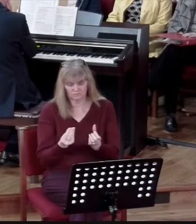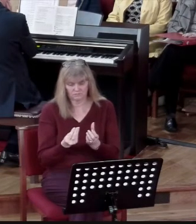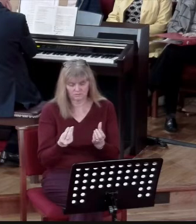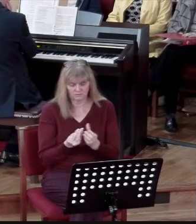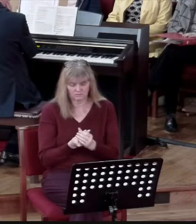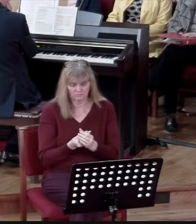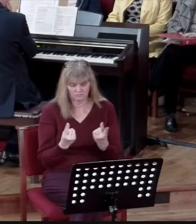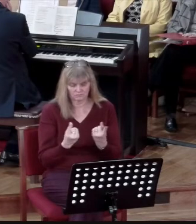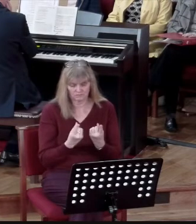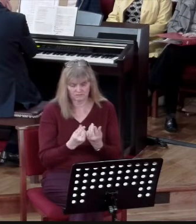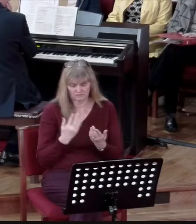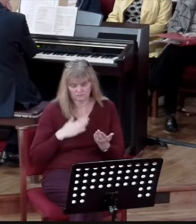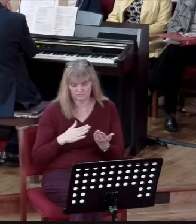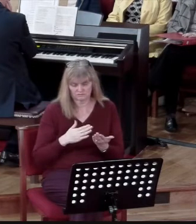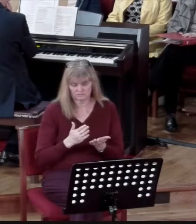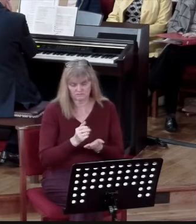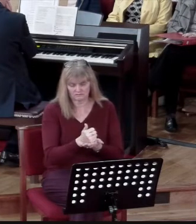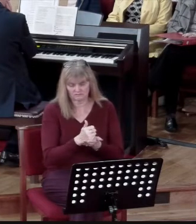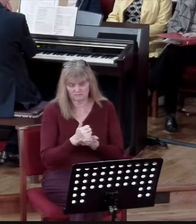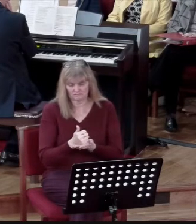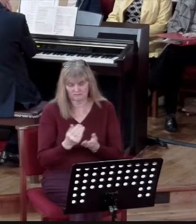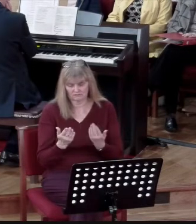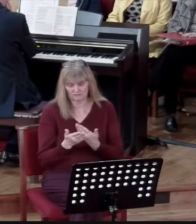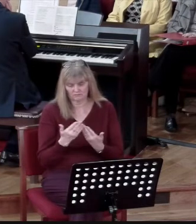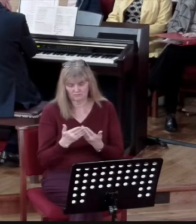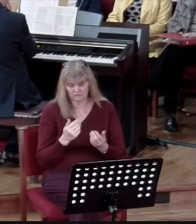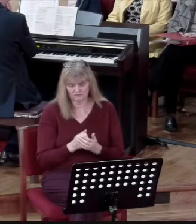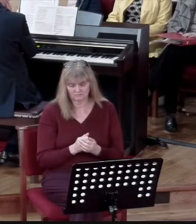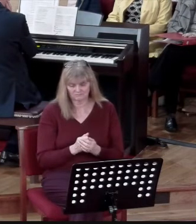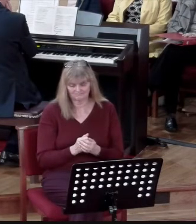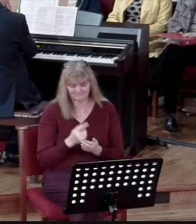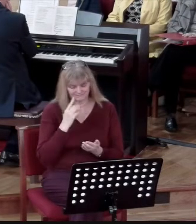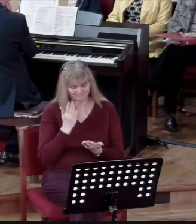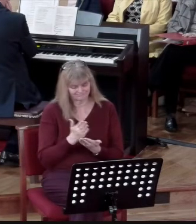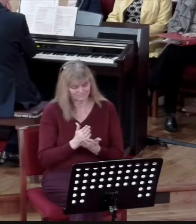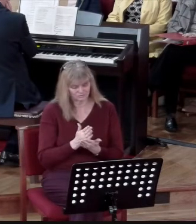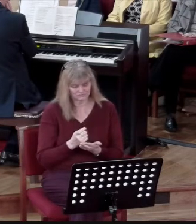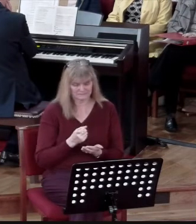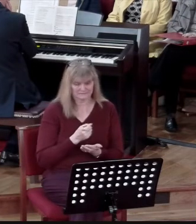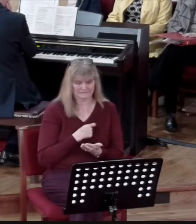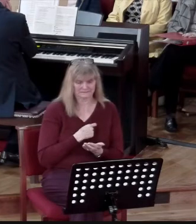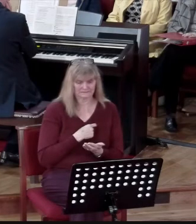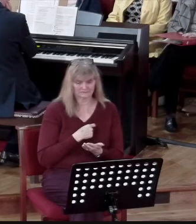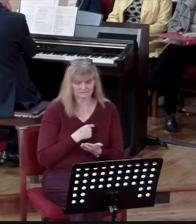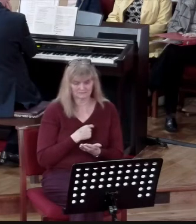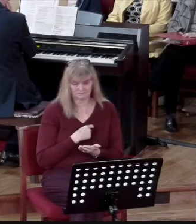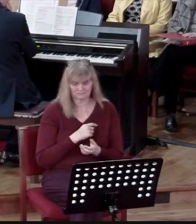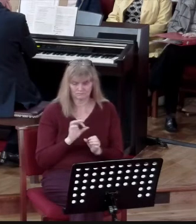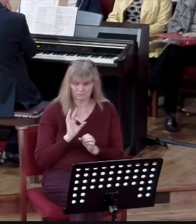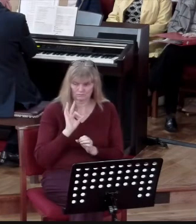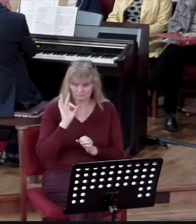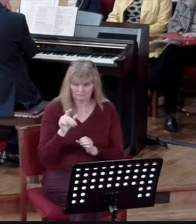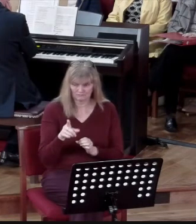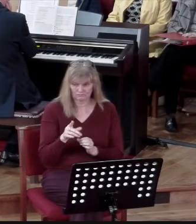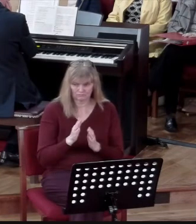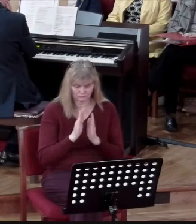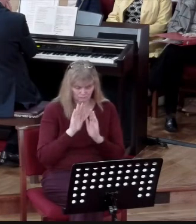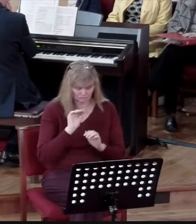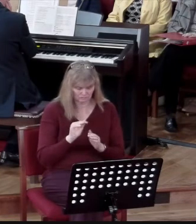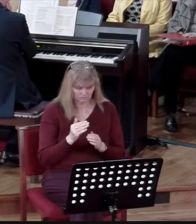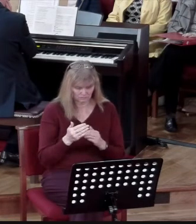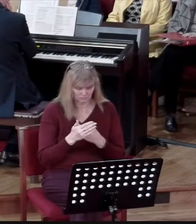but still unsure and probably frightened. And Lord, we ask that you protect her, that you would watch